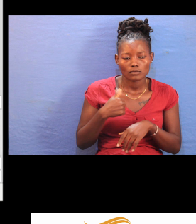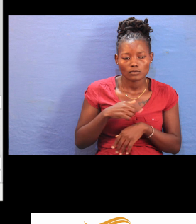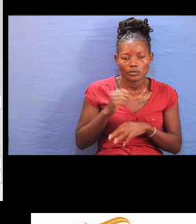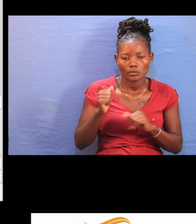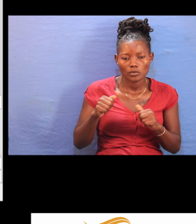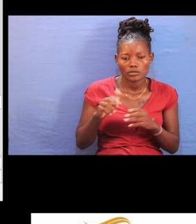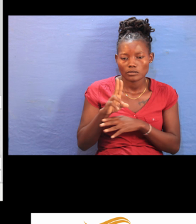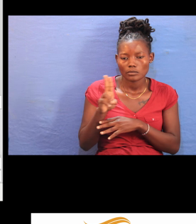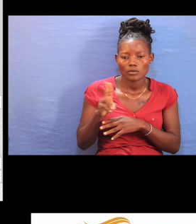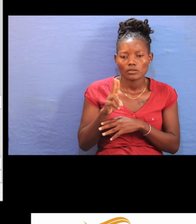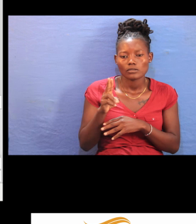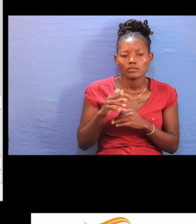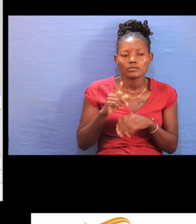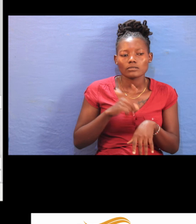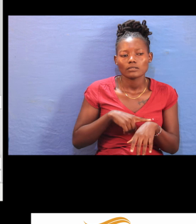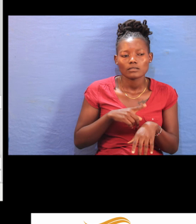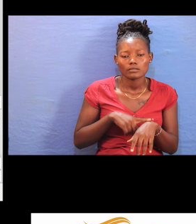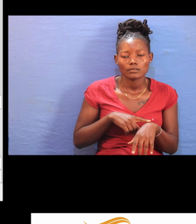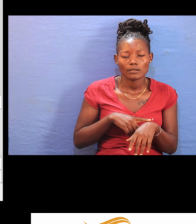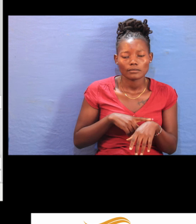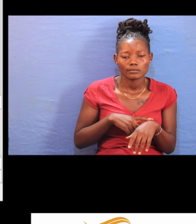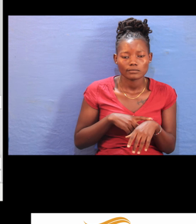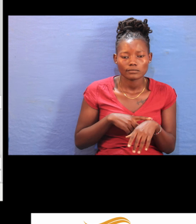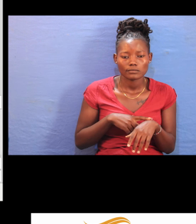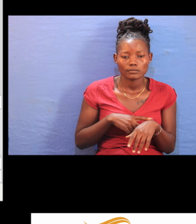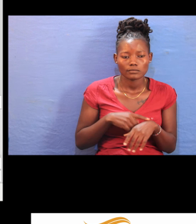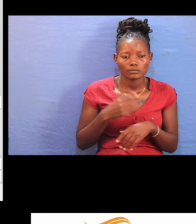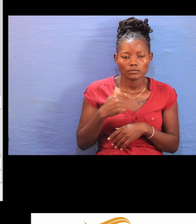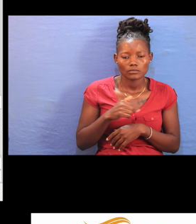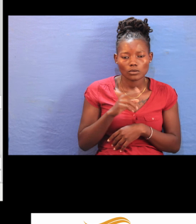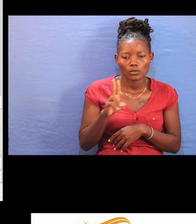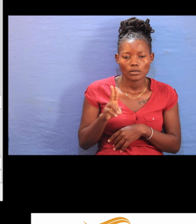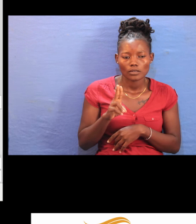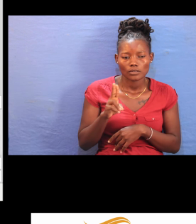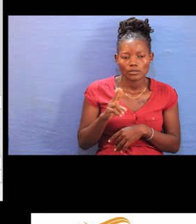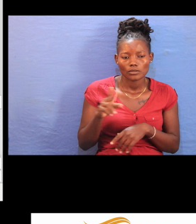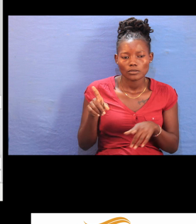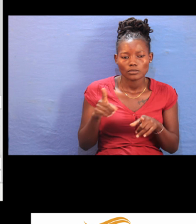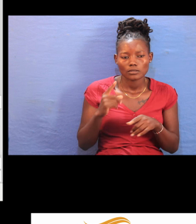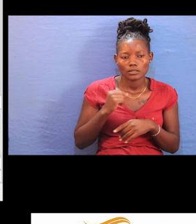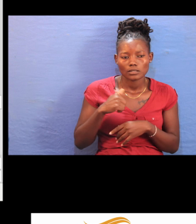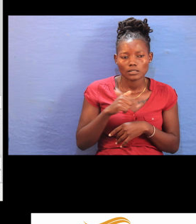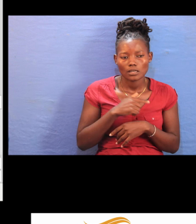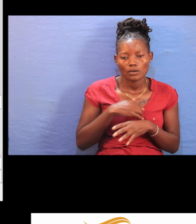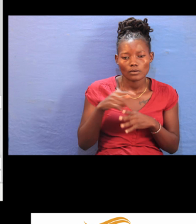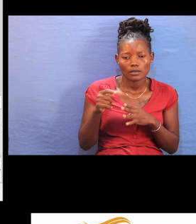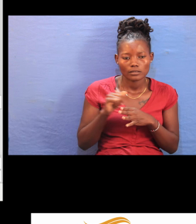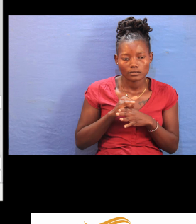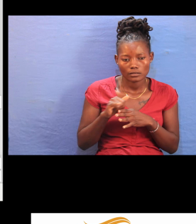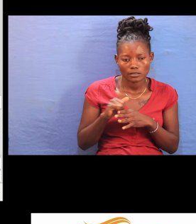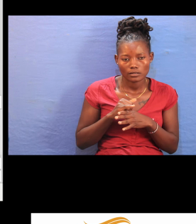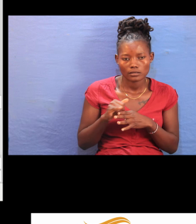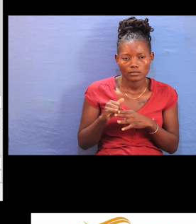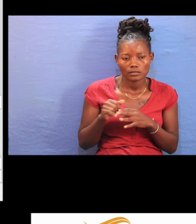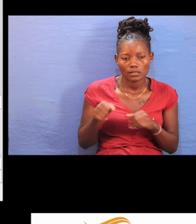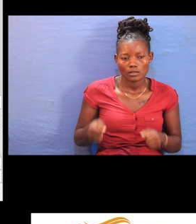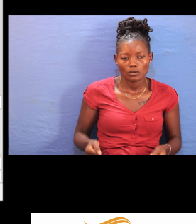use, different time periods there. We use in our training, and this is for